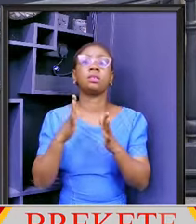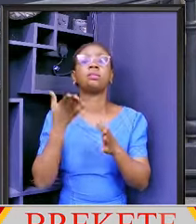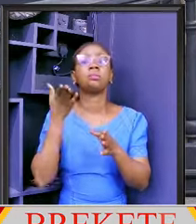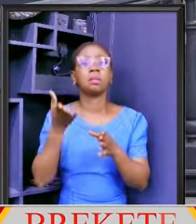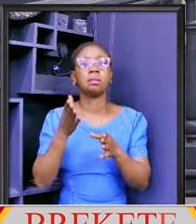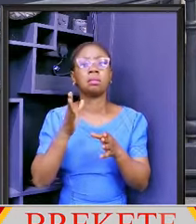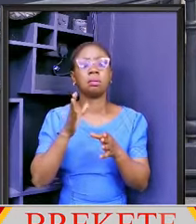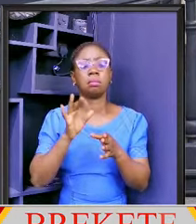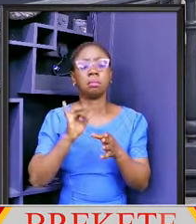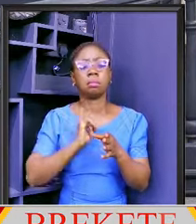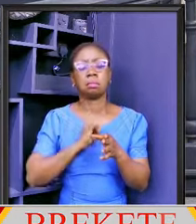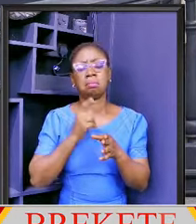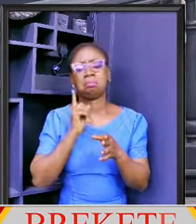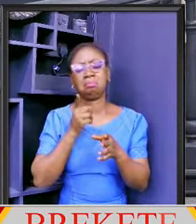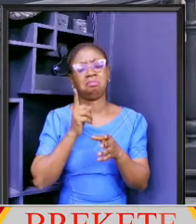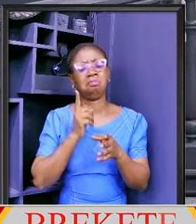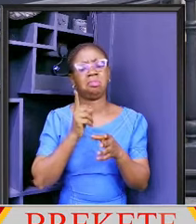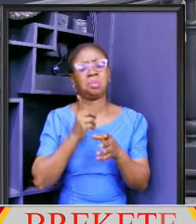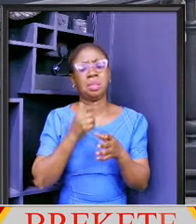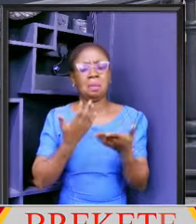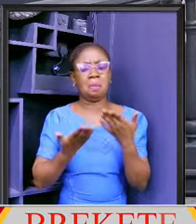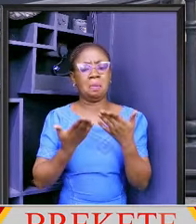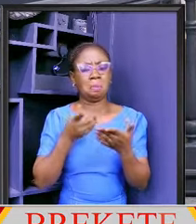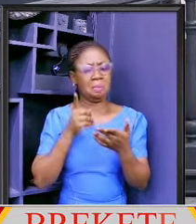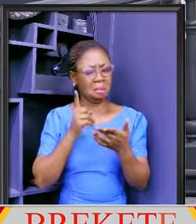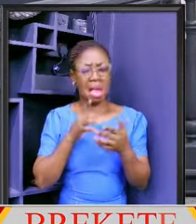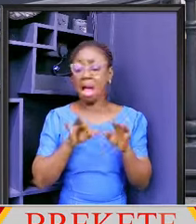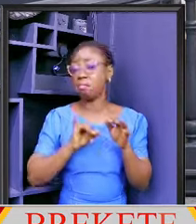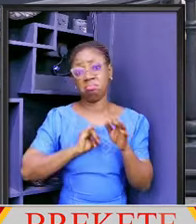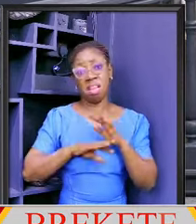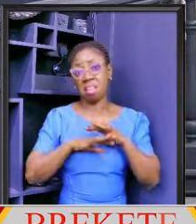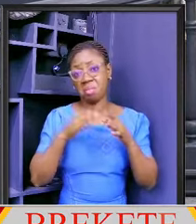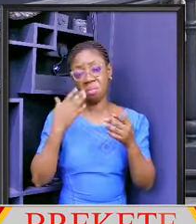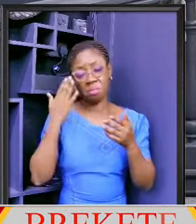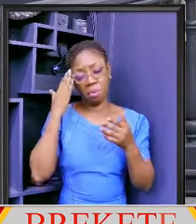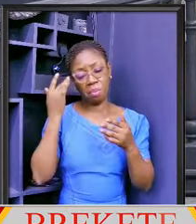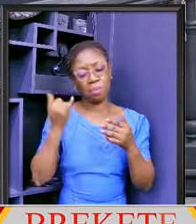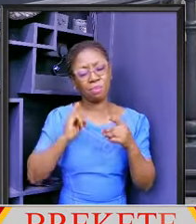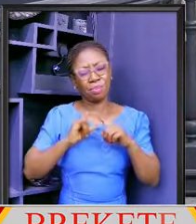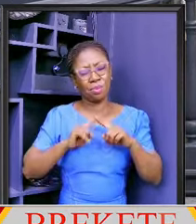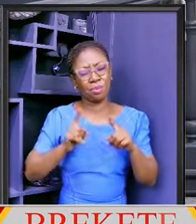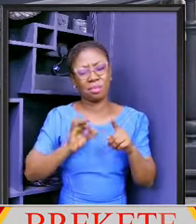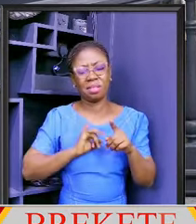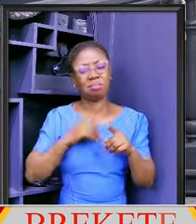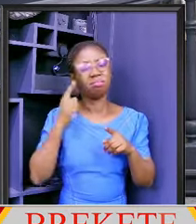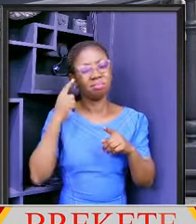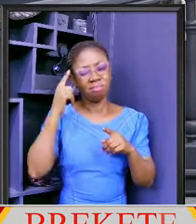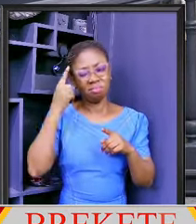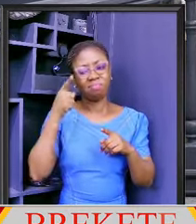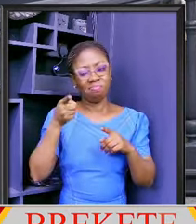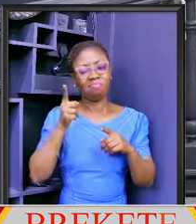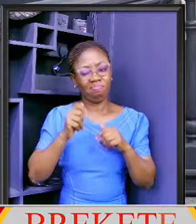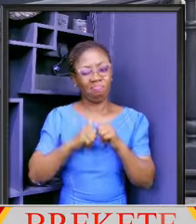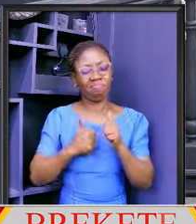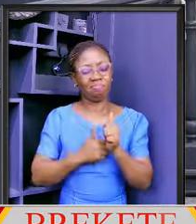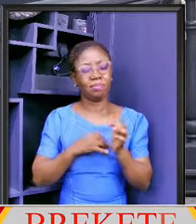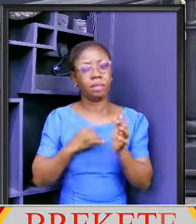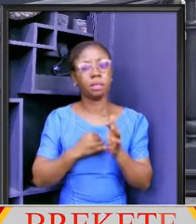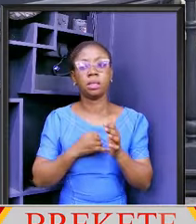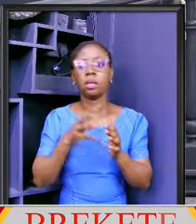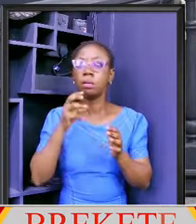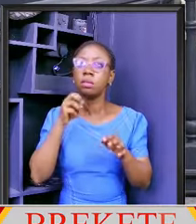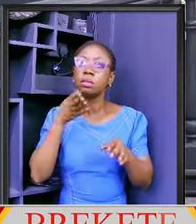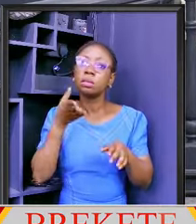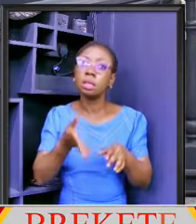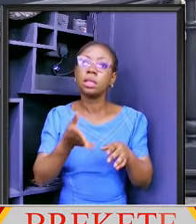I am suspecting. So I don't know. Actually, I was just suspecting, but I'm not sure. So he was there chairing